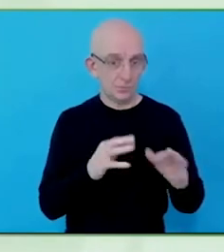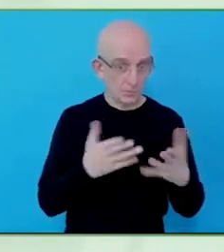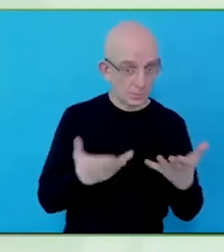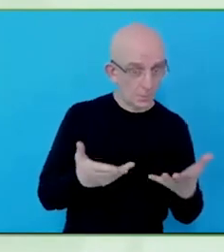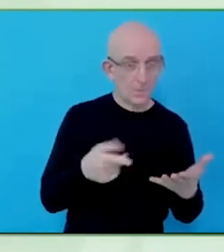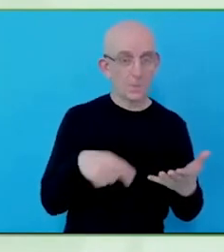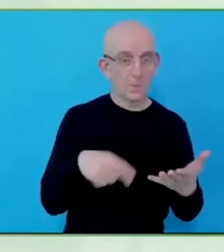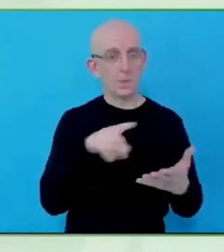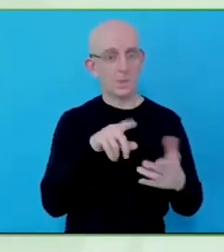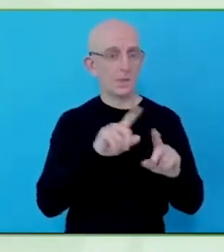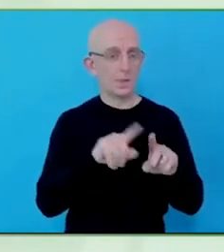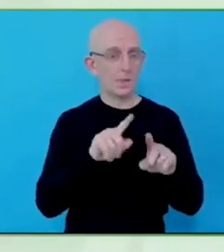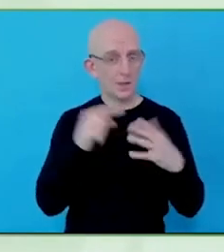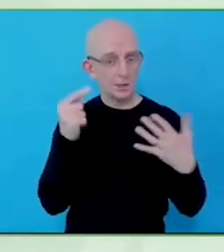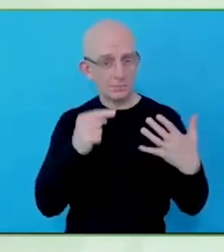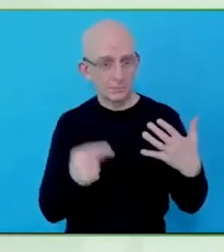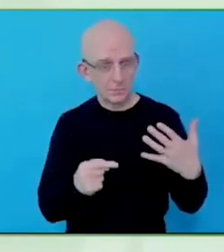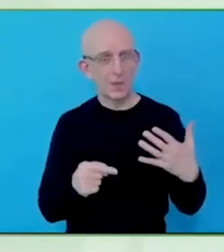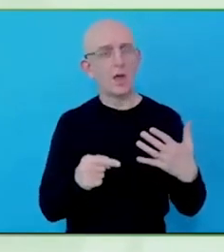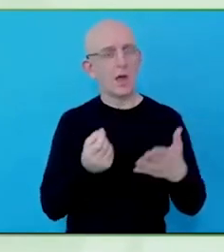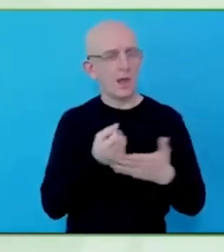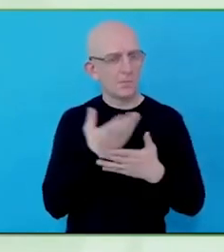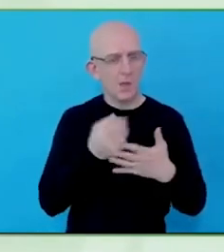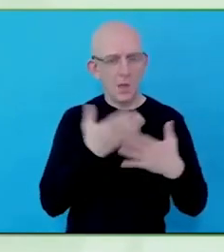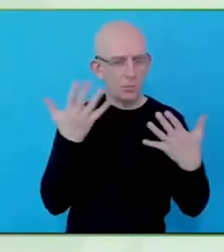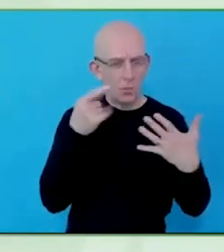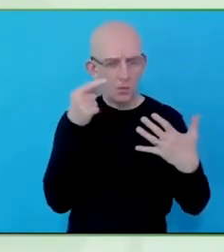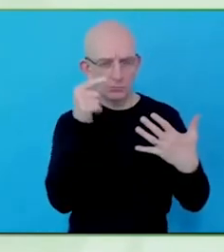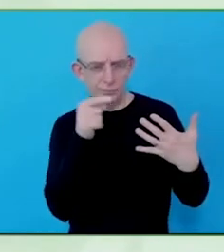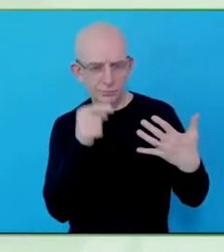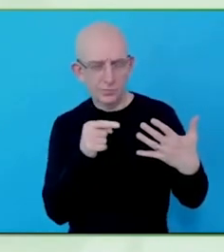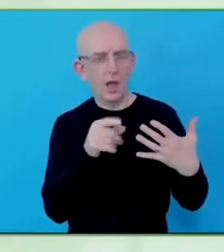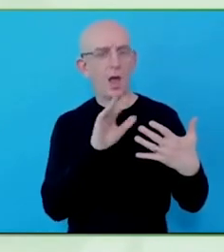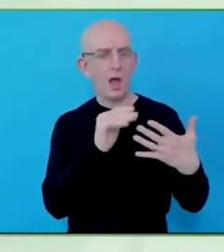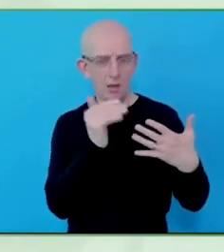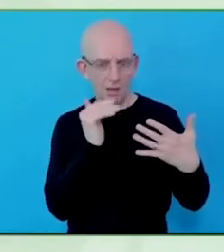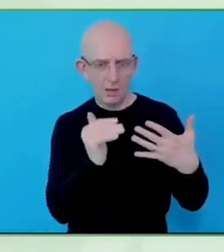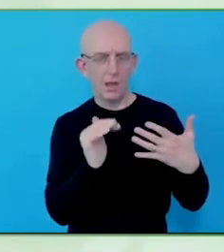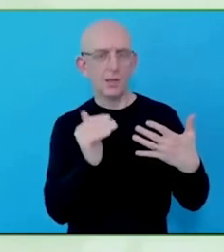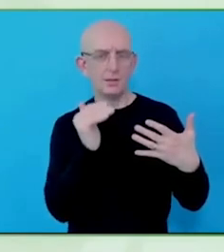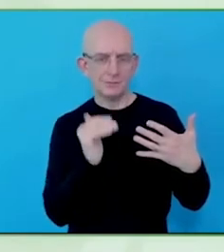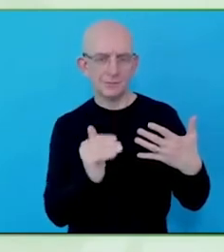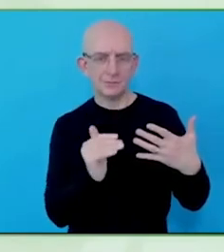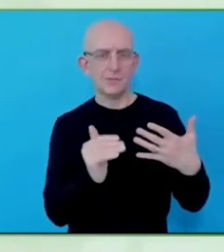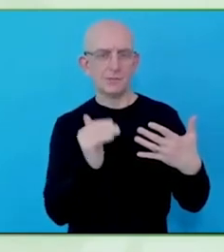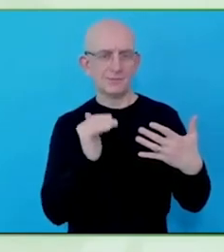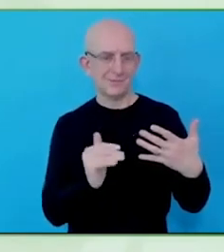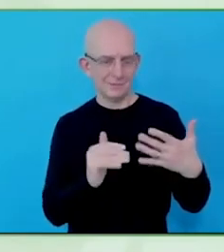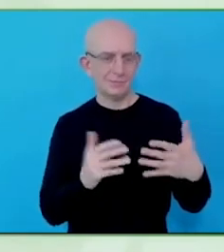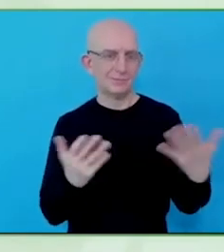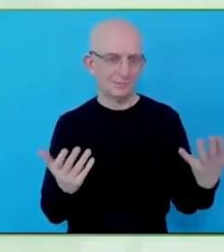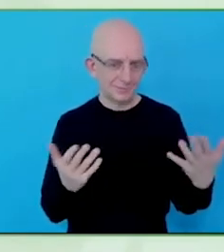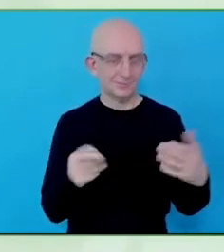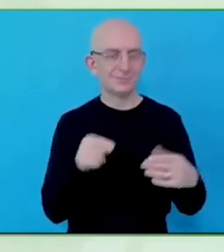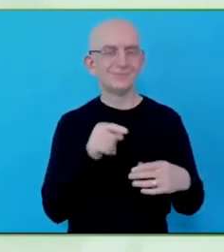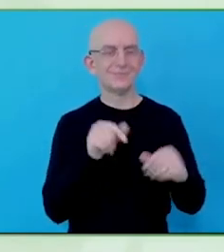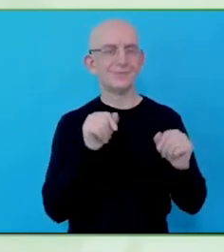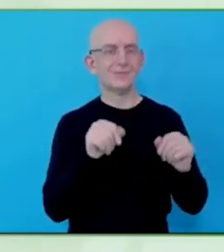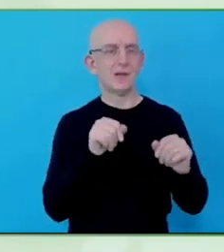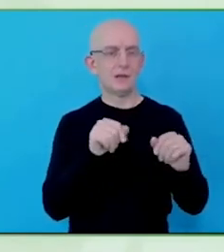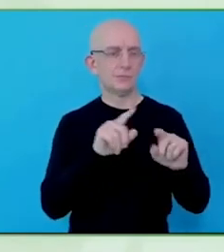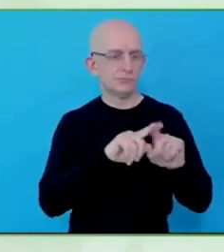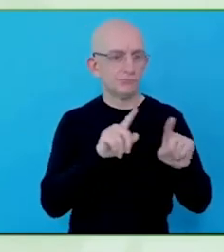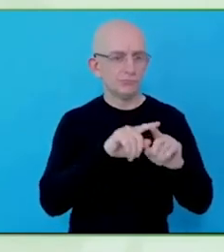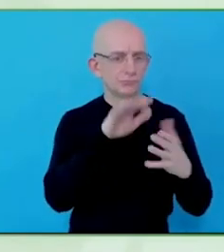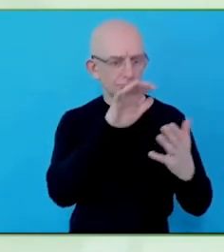to access content. And in our journey of getting better in accessibility, I would recommend that maybe you start with the